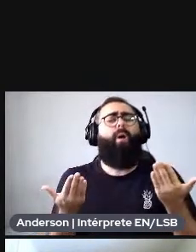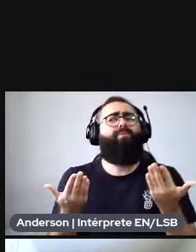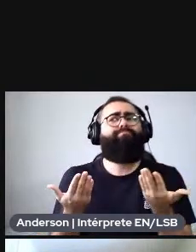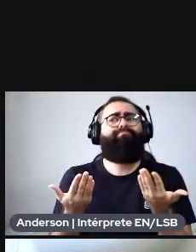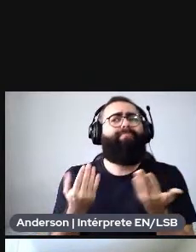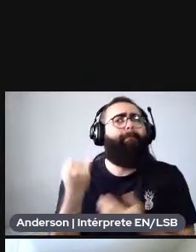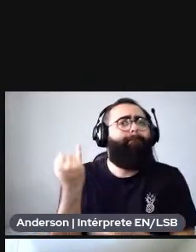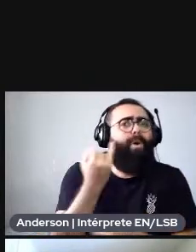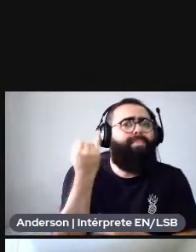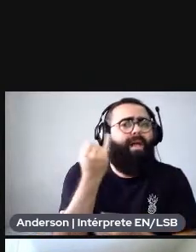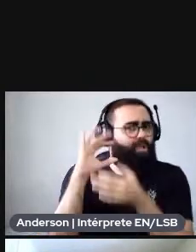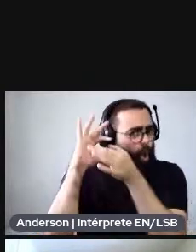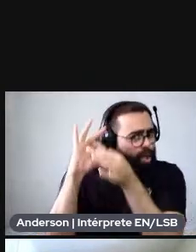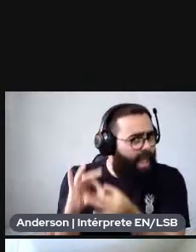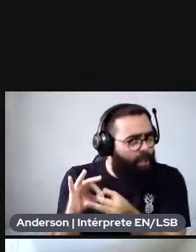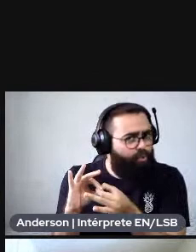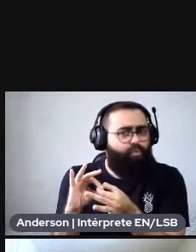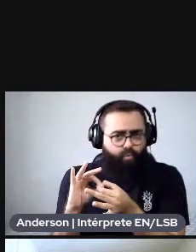context.